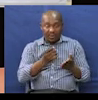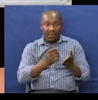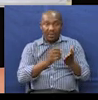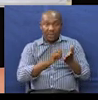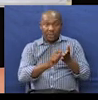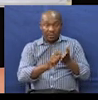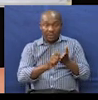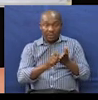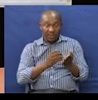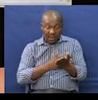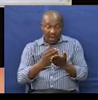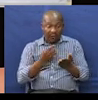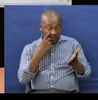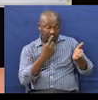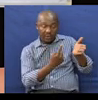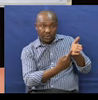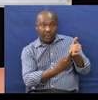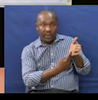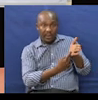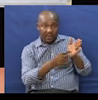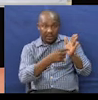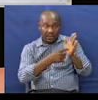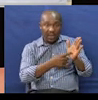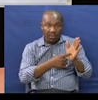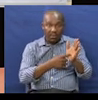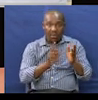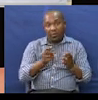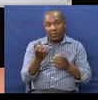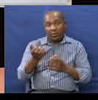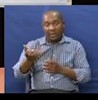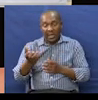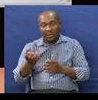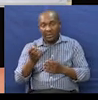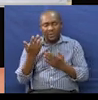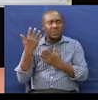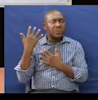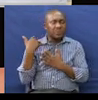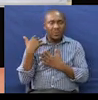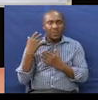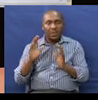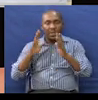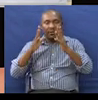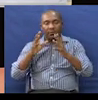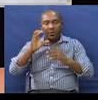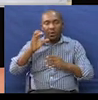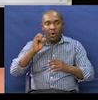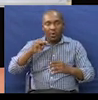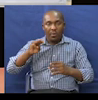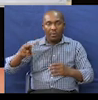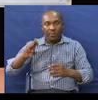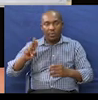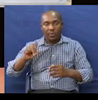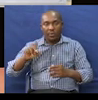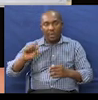African societies which were practicing communalism ways of life in Africa, let us now